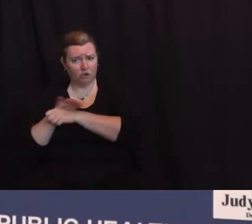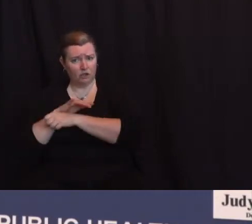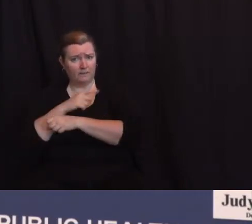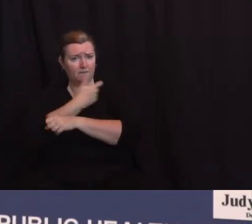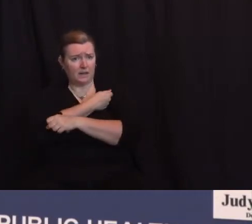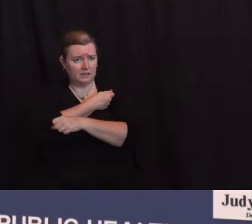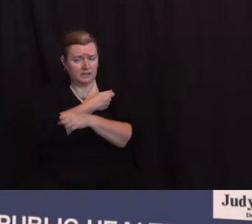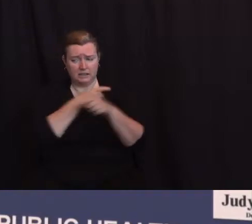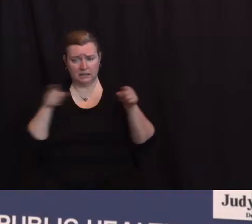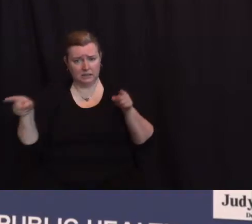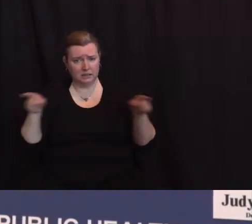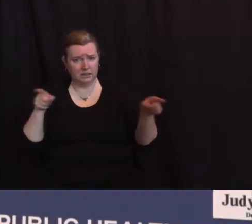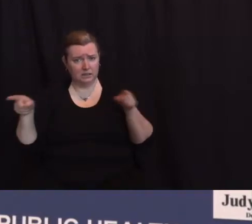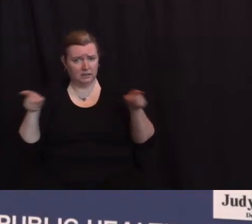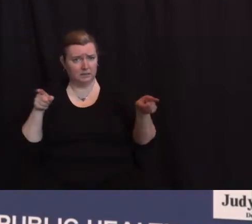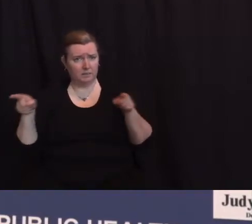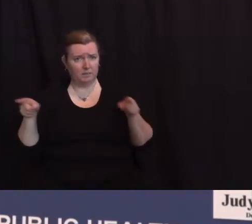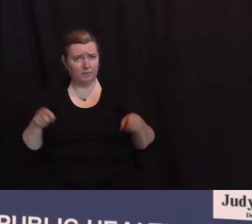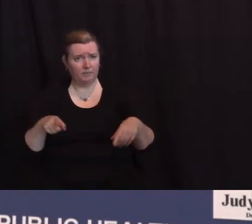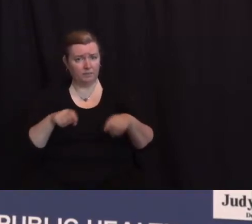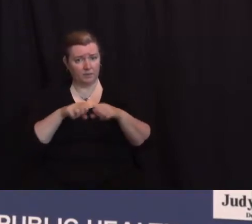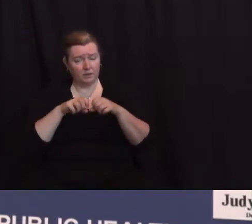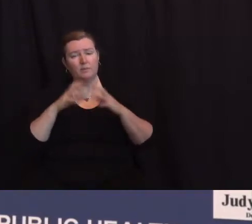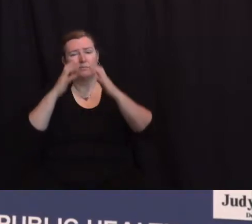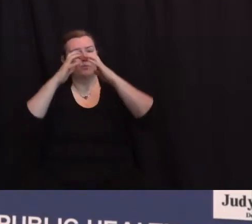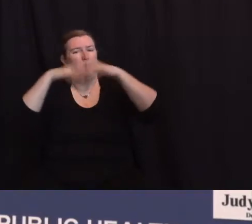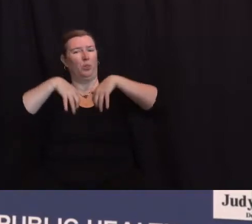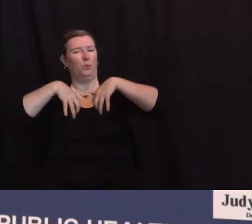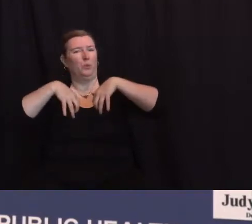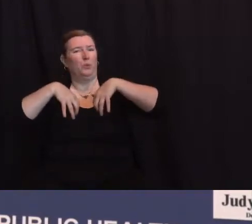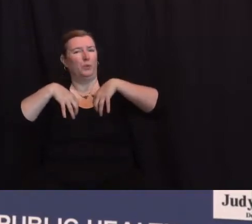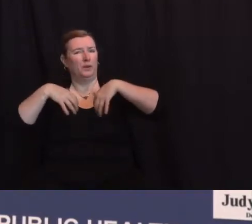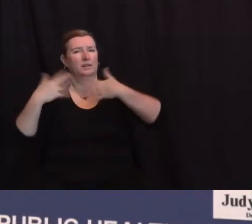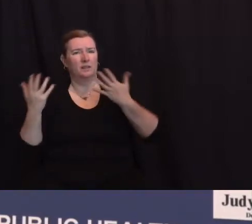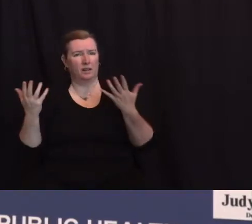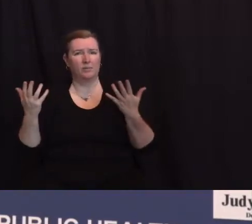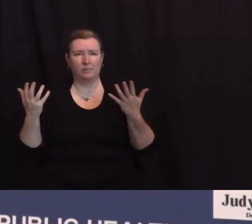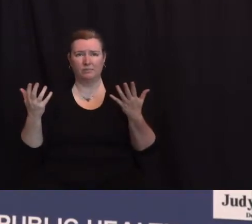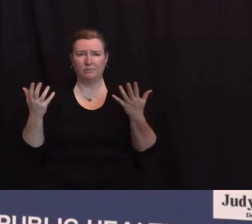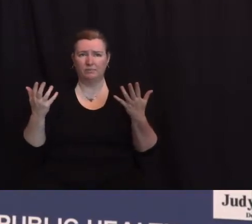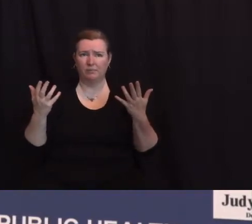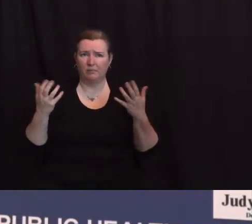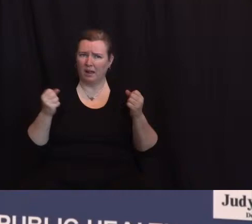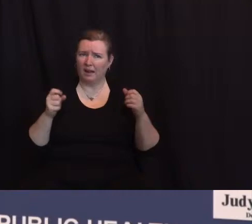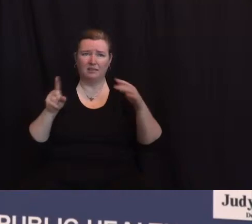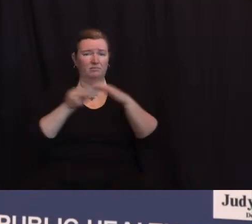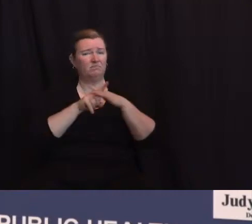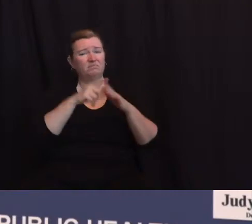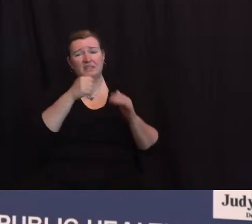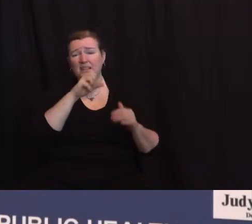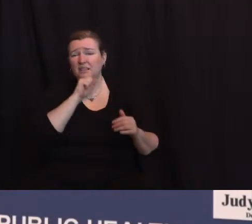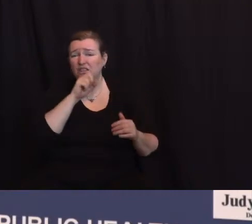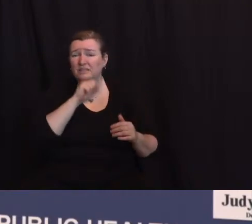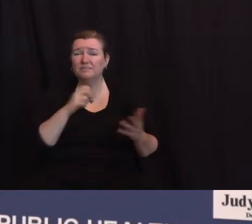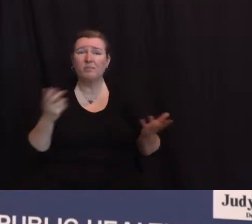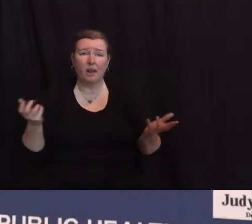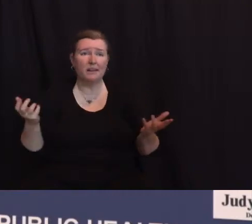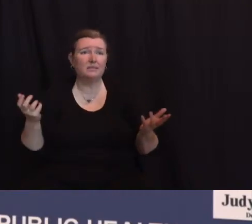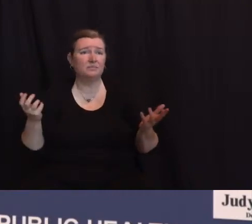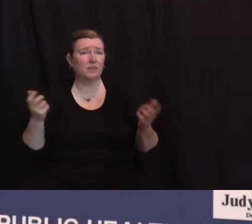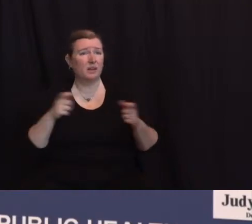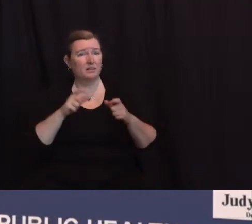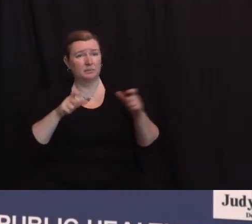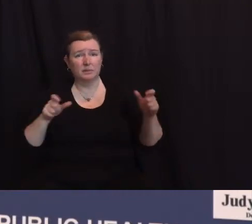While vaccine breakthrough cases were seen in all vaccine-eligible age groups, hospitalizations and deaths were only seen in those over the age of